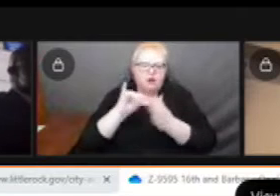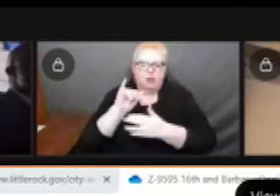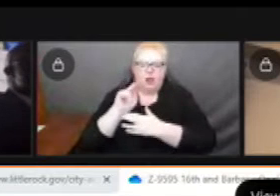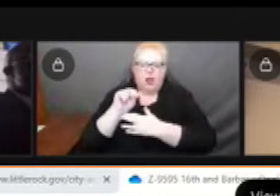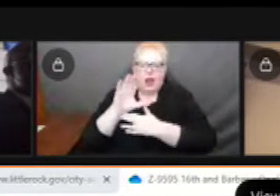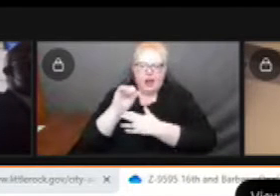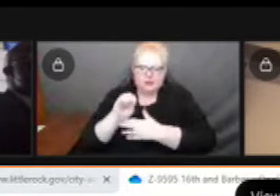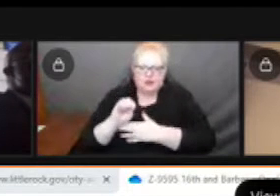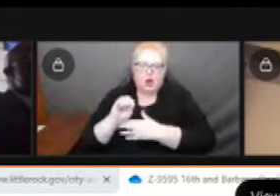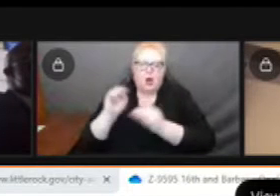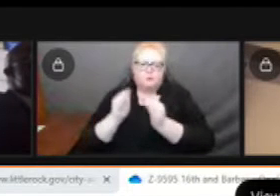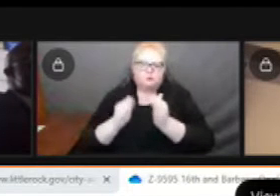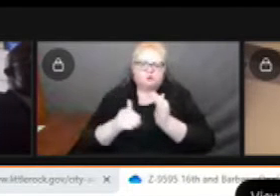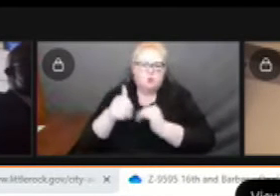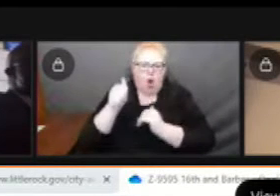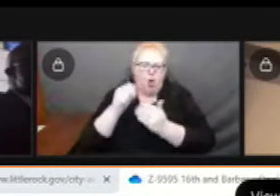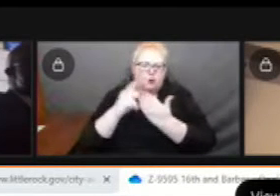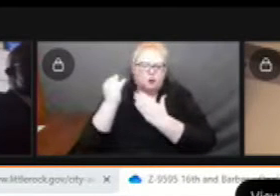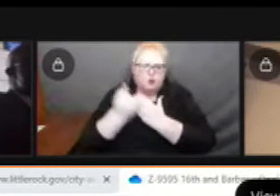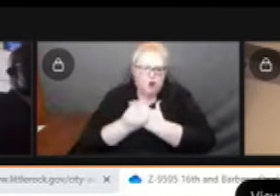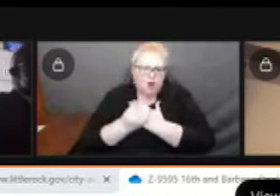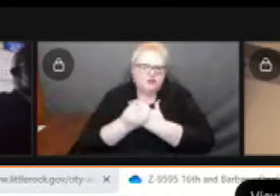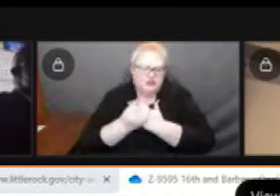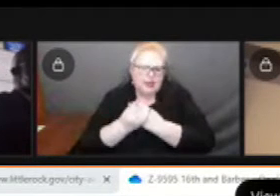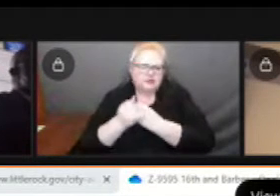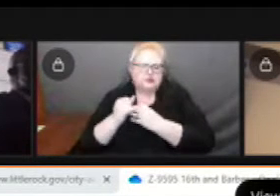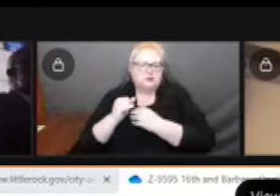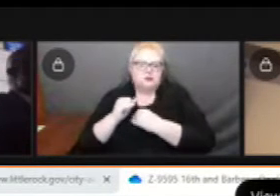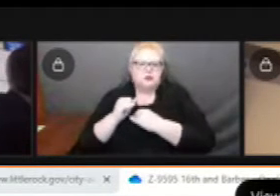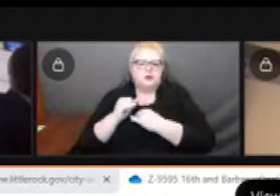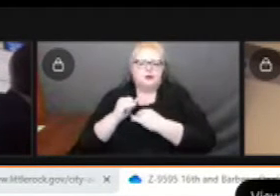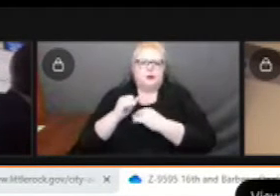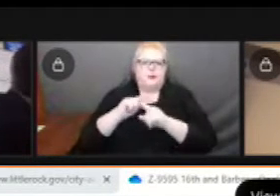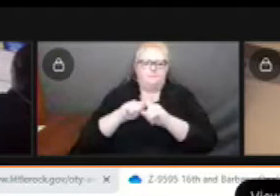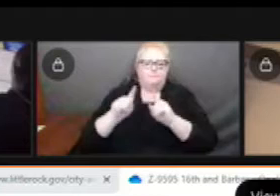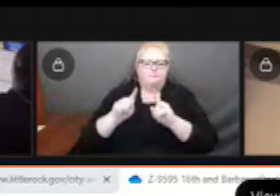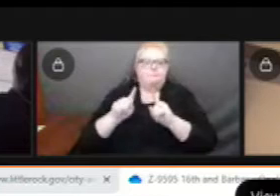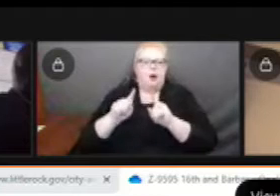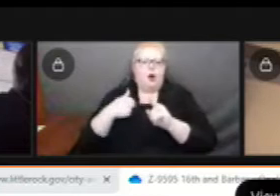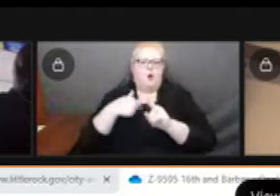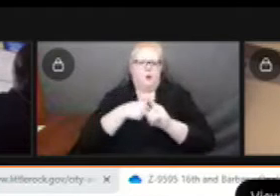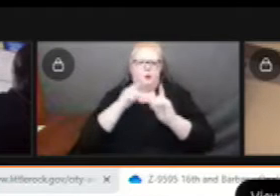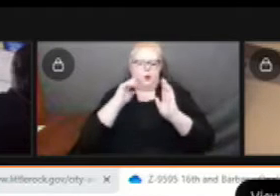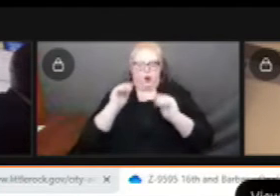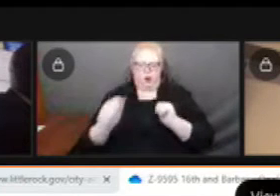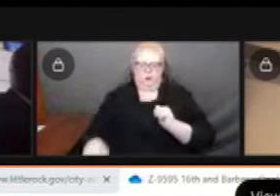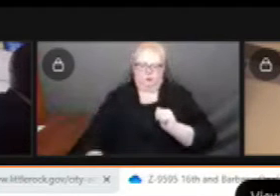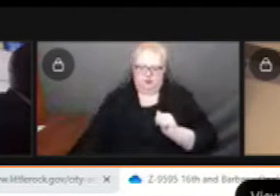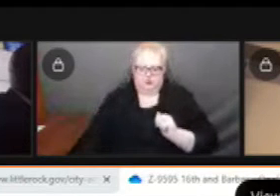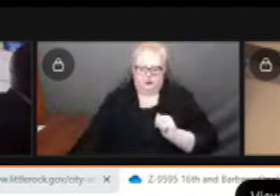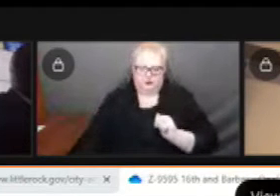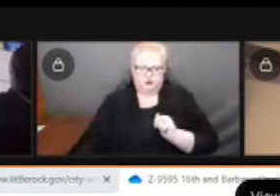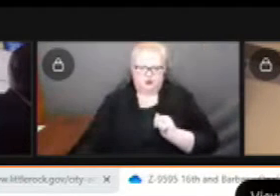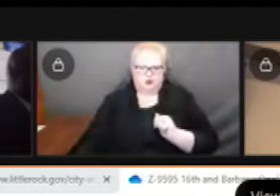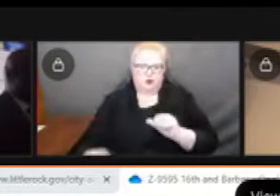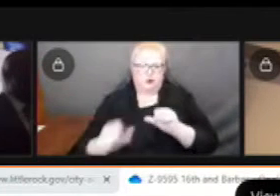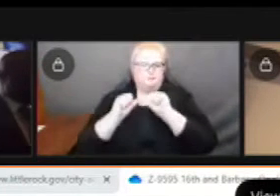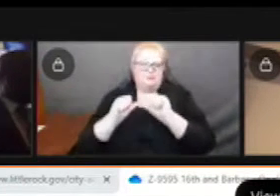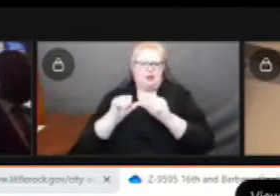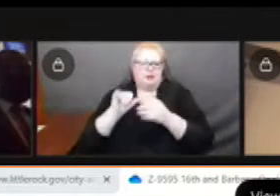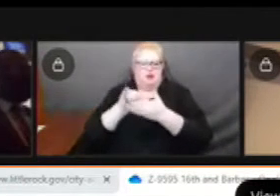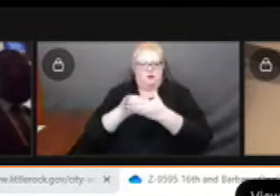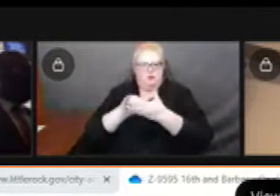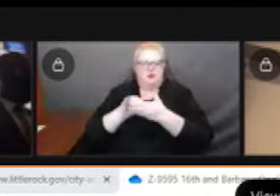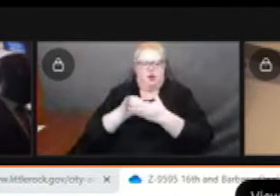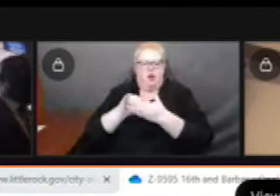been fun. But in order to help maintain the economic demographics that make up both our